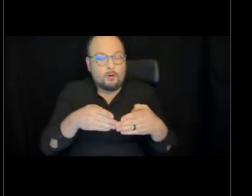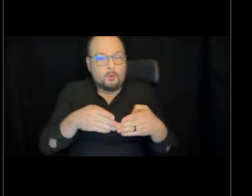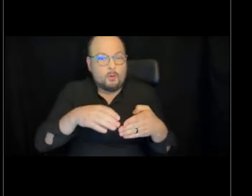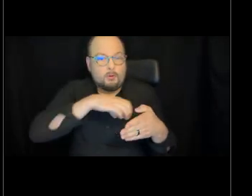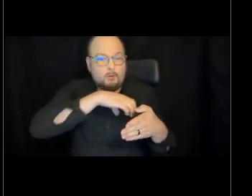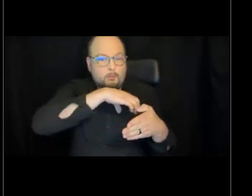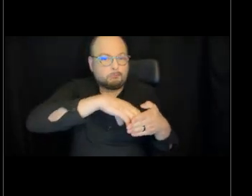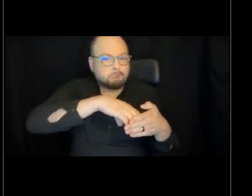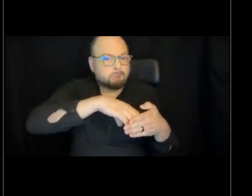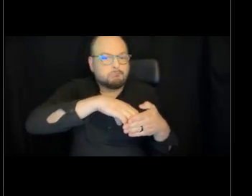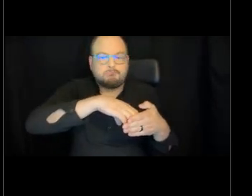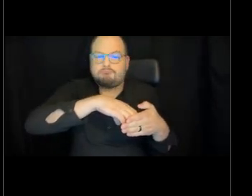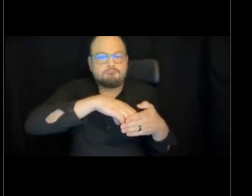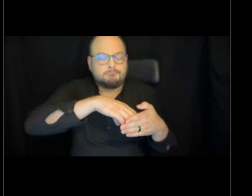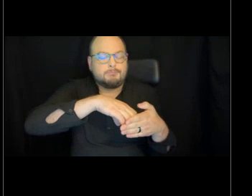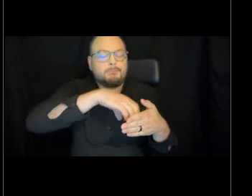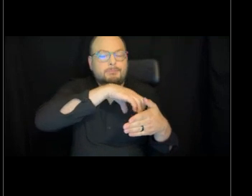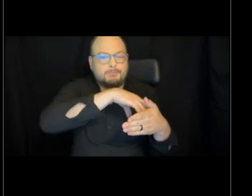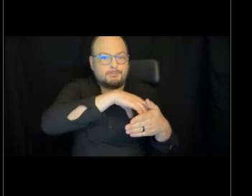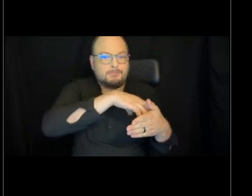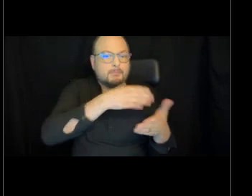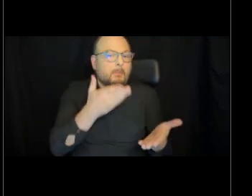centered approach.